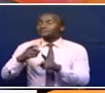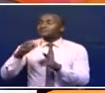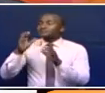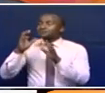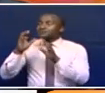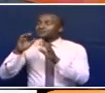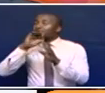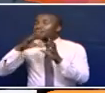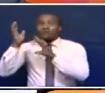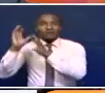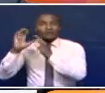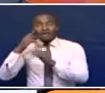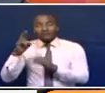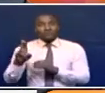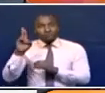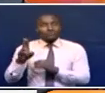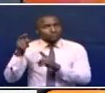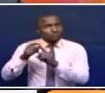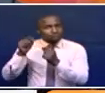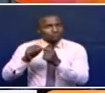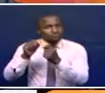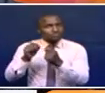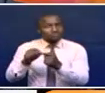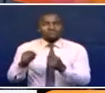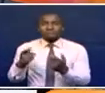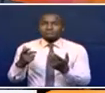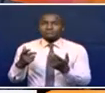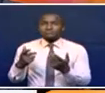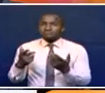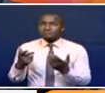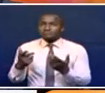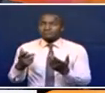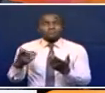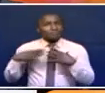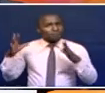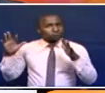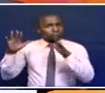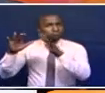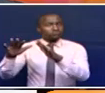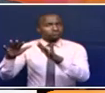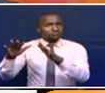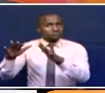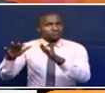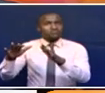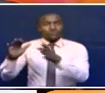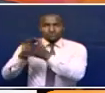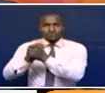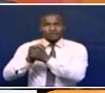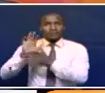I saw Uhuru struggling it out someplace. No, he had crowds. Everybody. Yeah, he has crowds. Okay. I think Jubilee crowds.